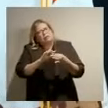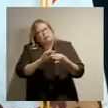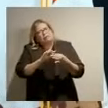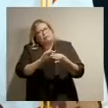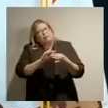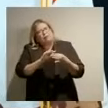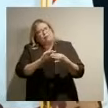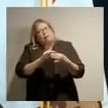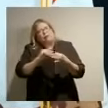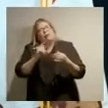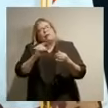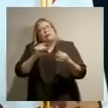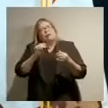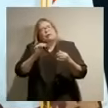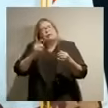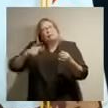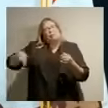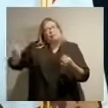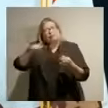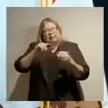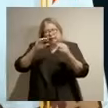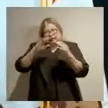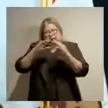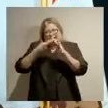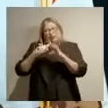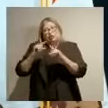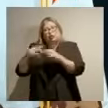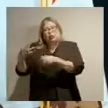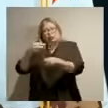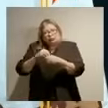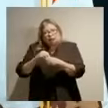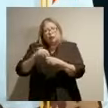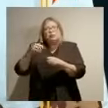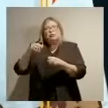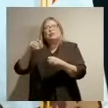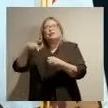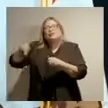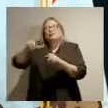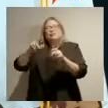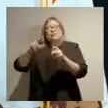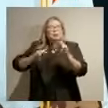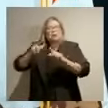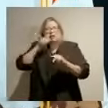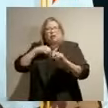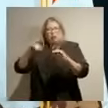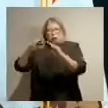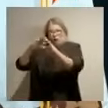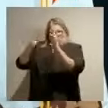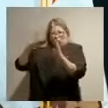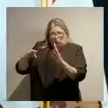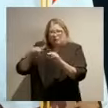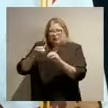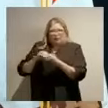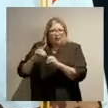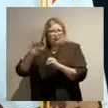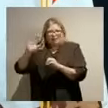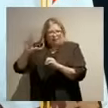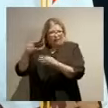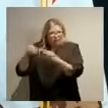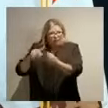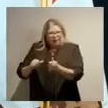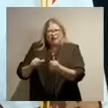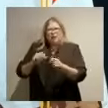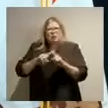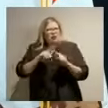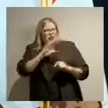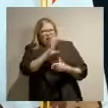cities to include homeless residents in their calculations, and yet your budget continues cuts to housing programs, how are cities supposed